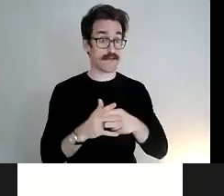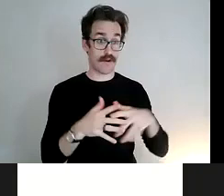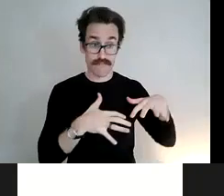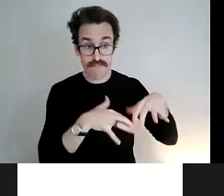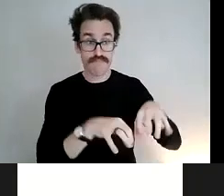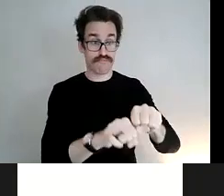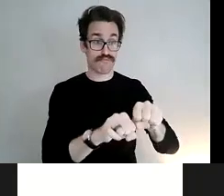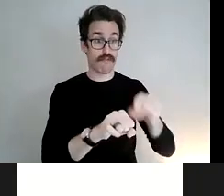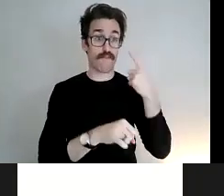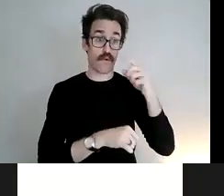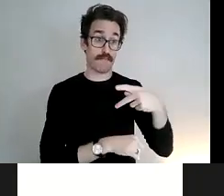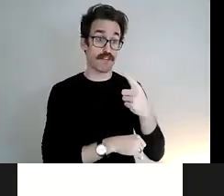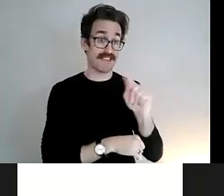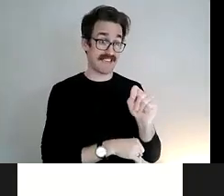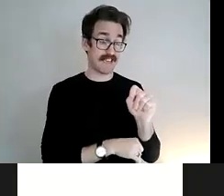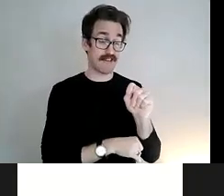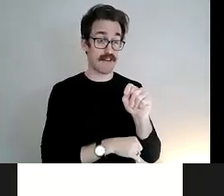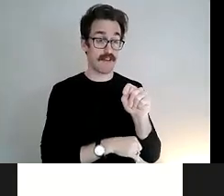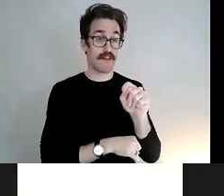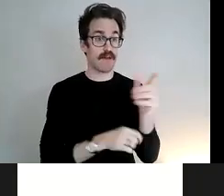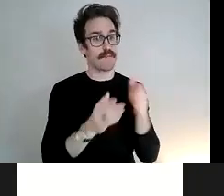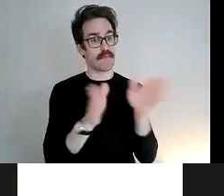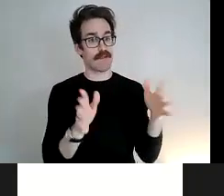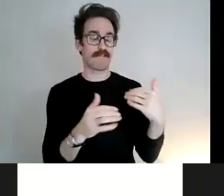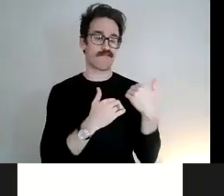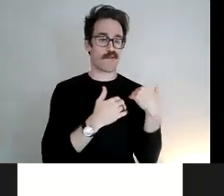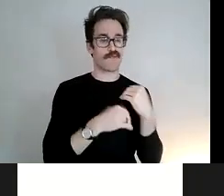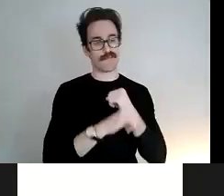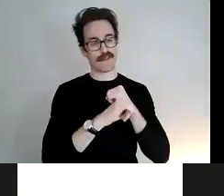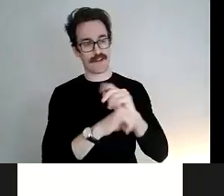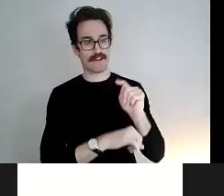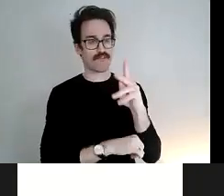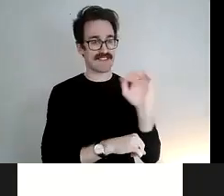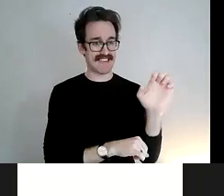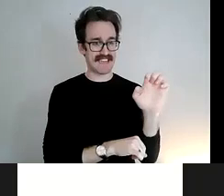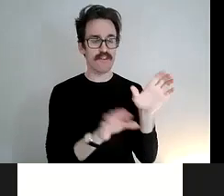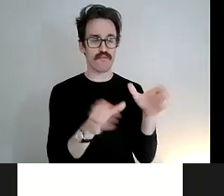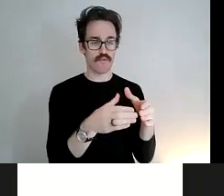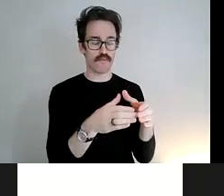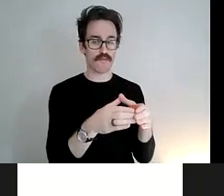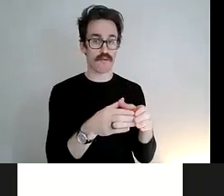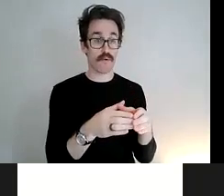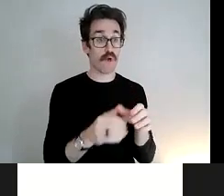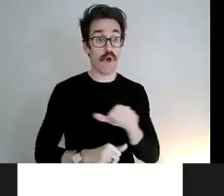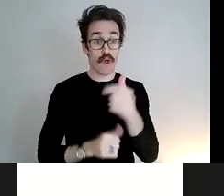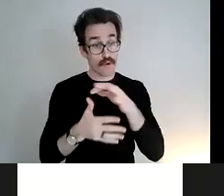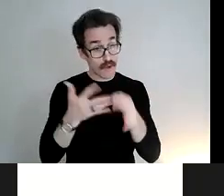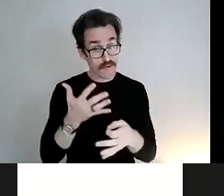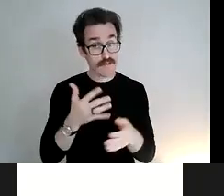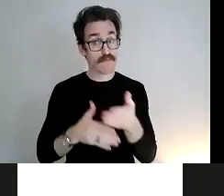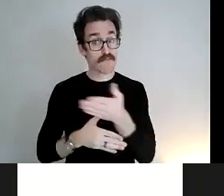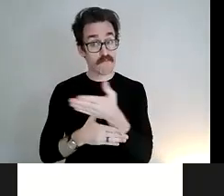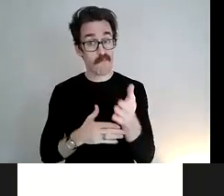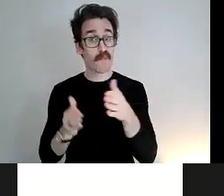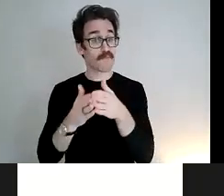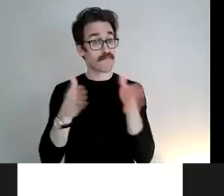for the PGT, the public guardian and trustee, to become guardian. So some of those might be referral to community agencies. There are situations